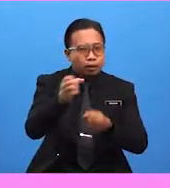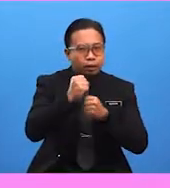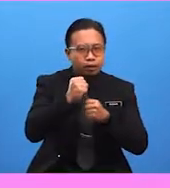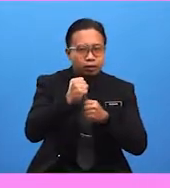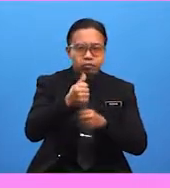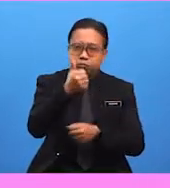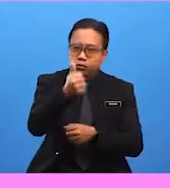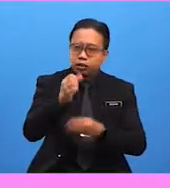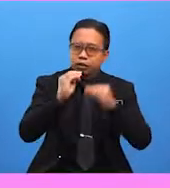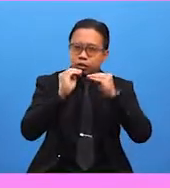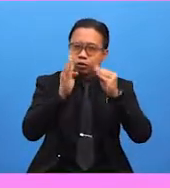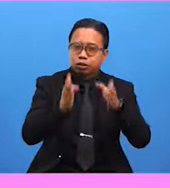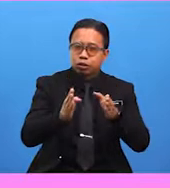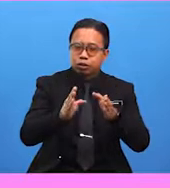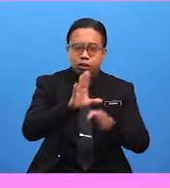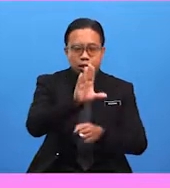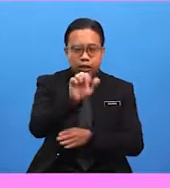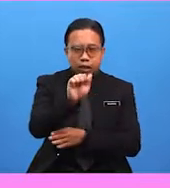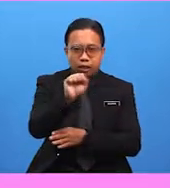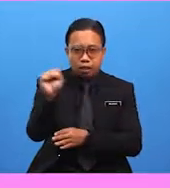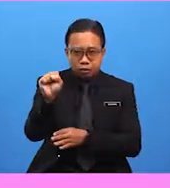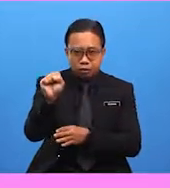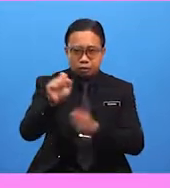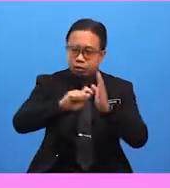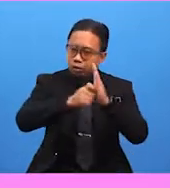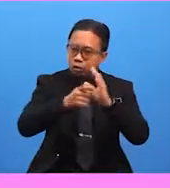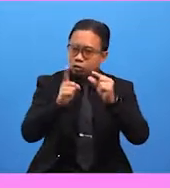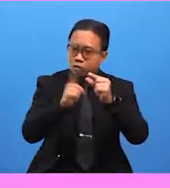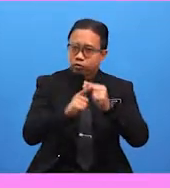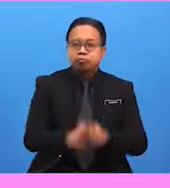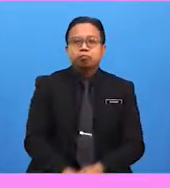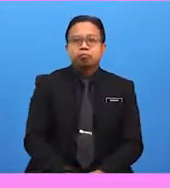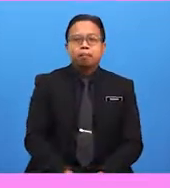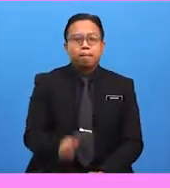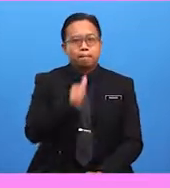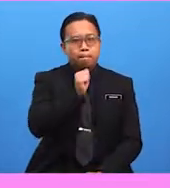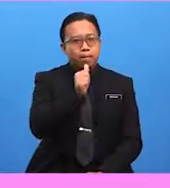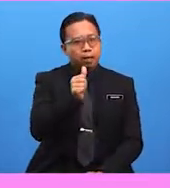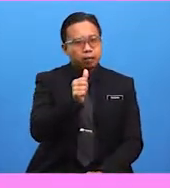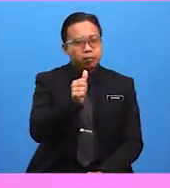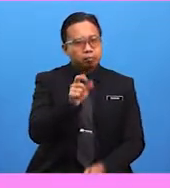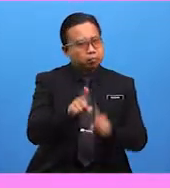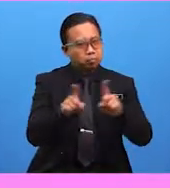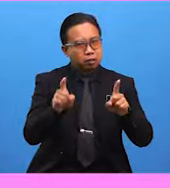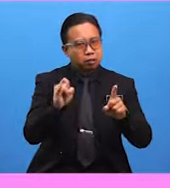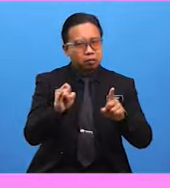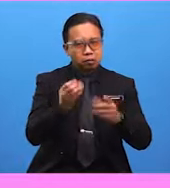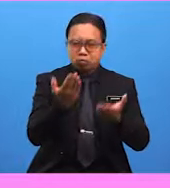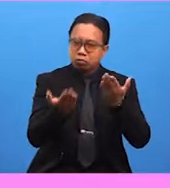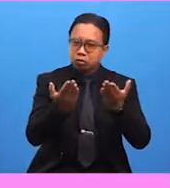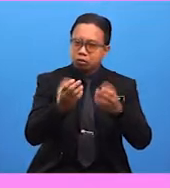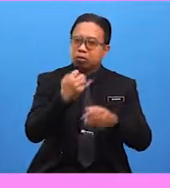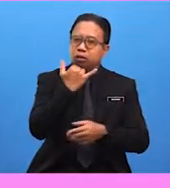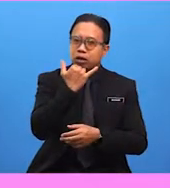great teachers as key word, but it may be a mistake.